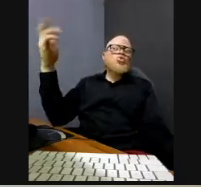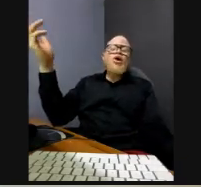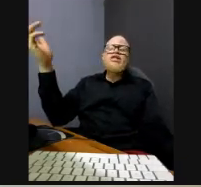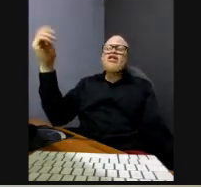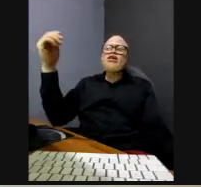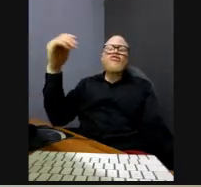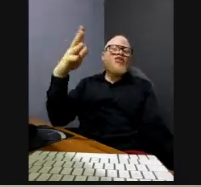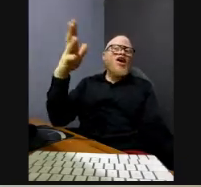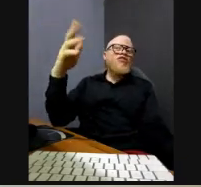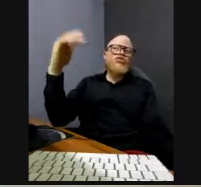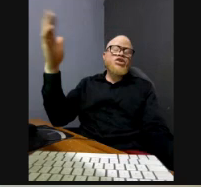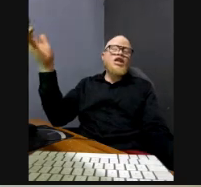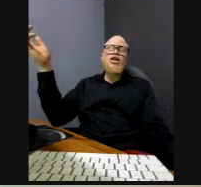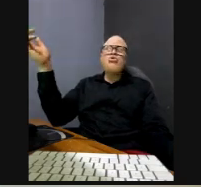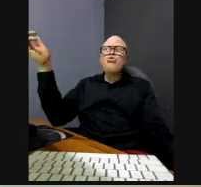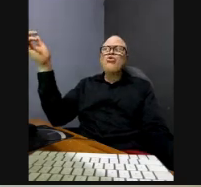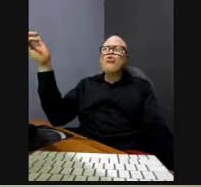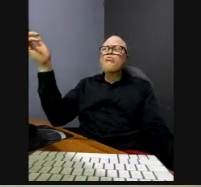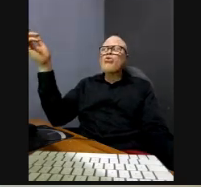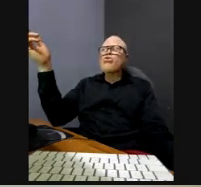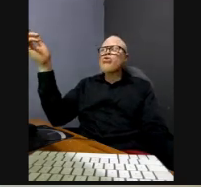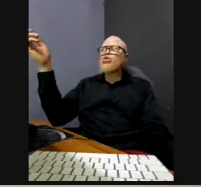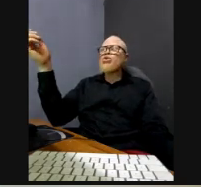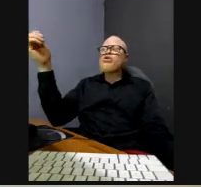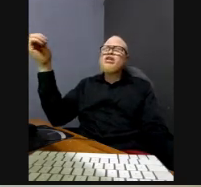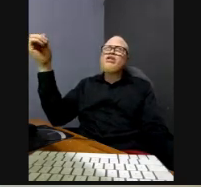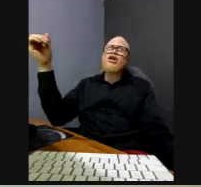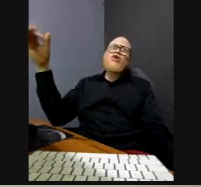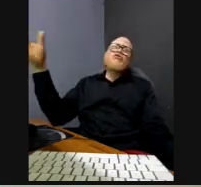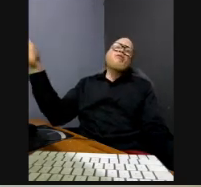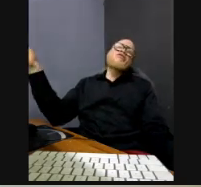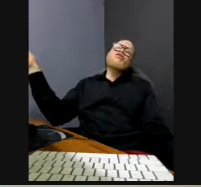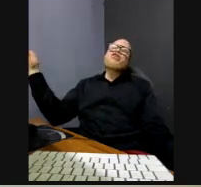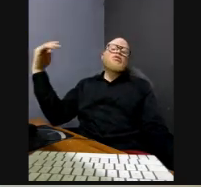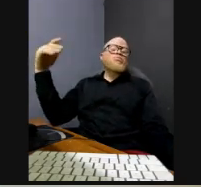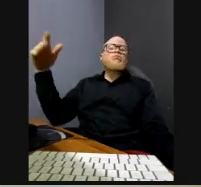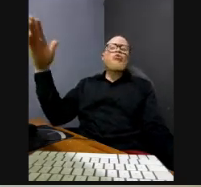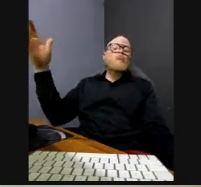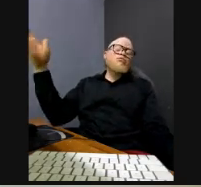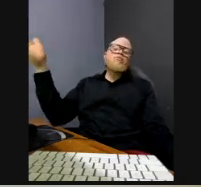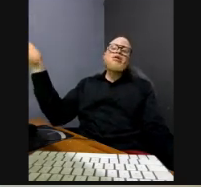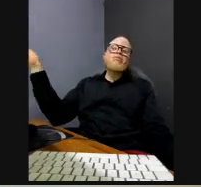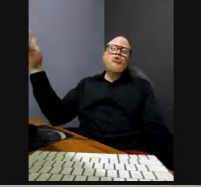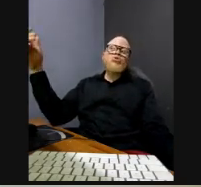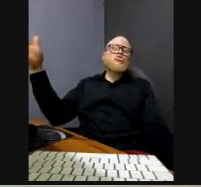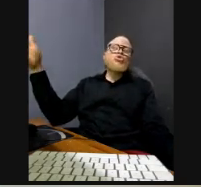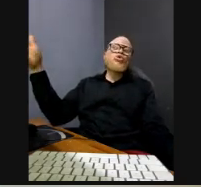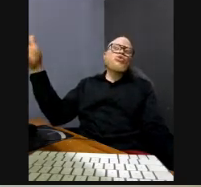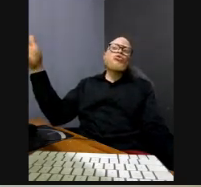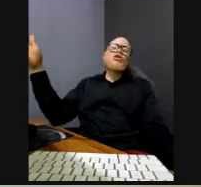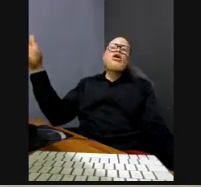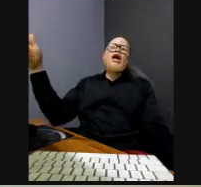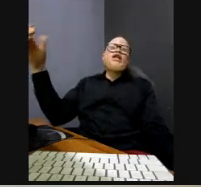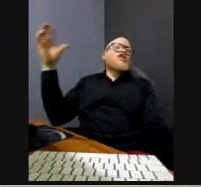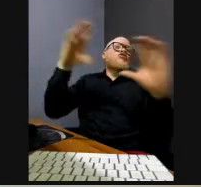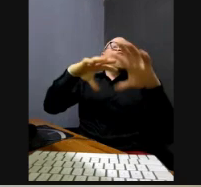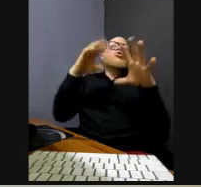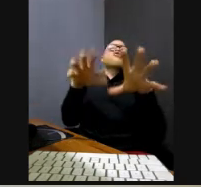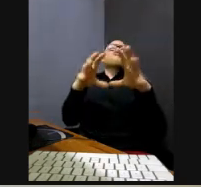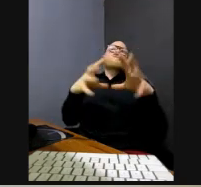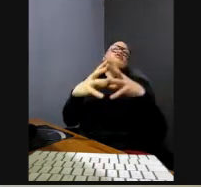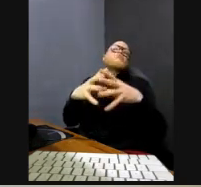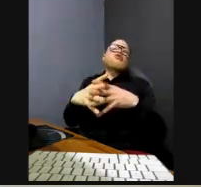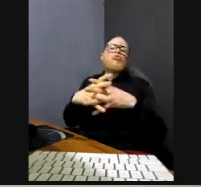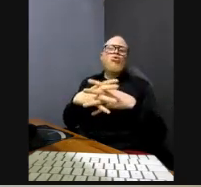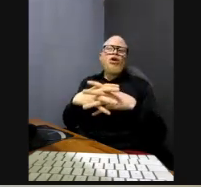10, 25, 3 likes on your on your content. Remember that these are people who probably might not know you. And if we